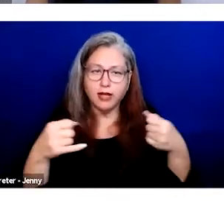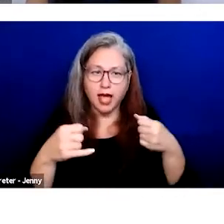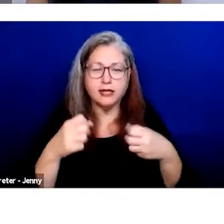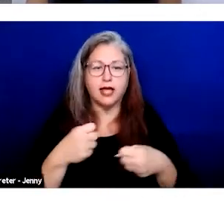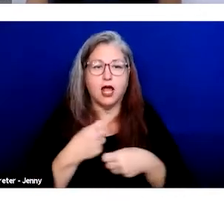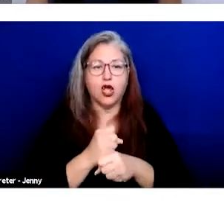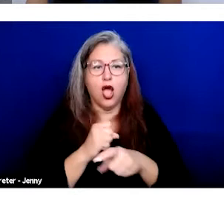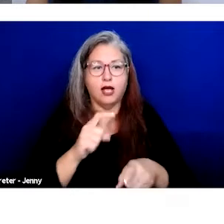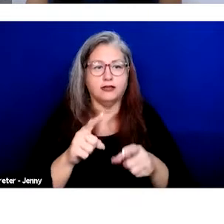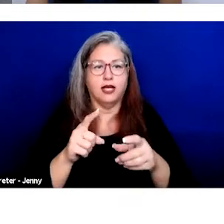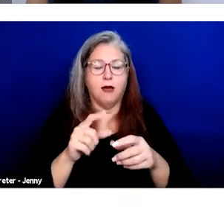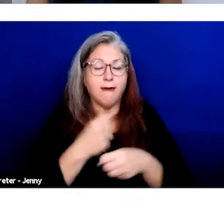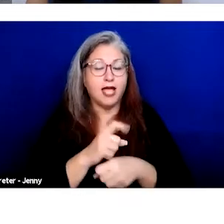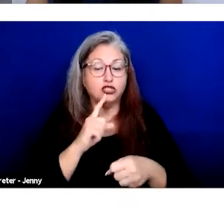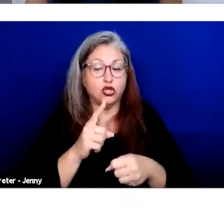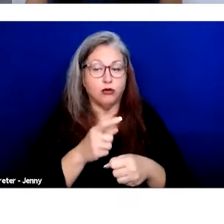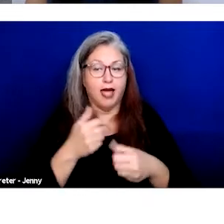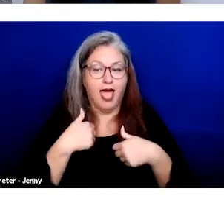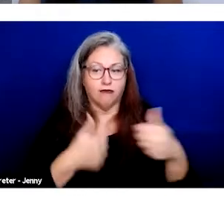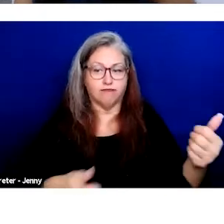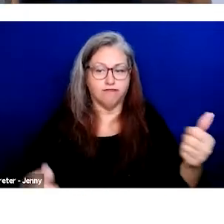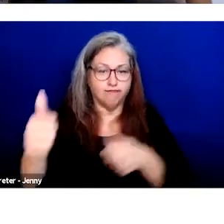secure the dominant racial order.